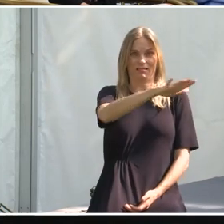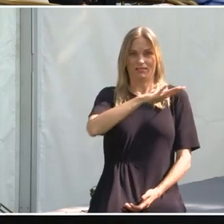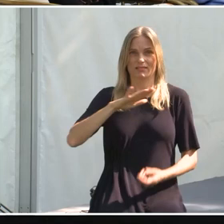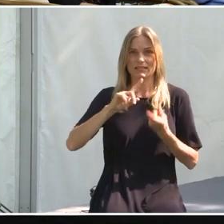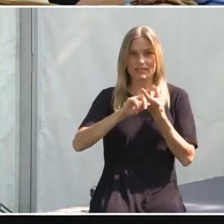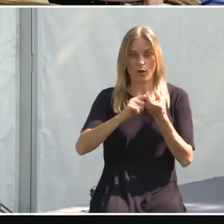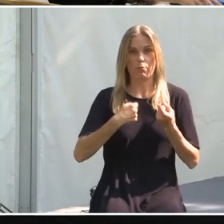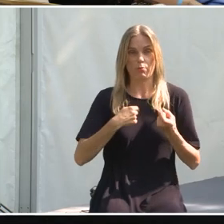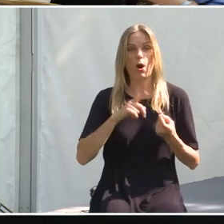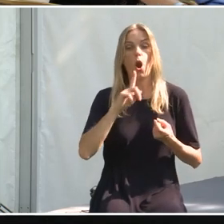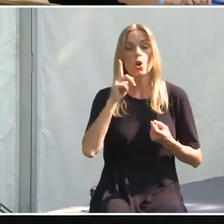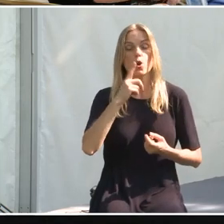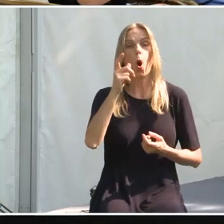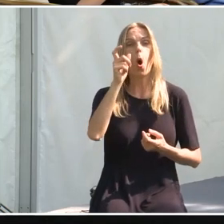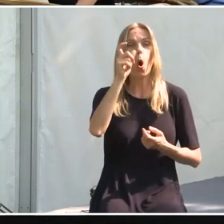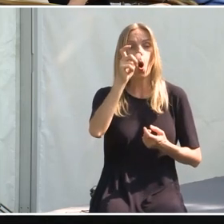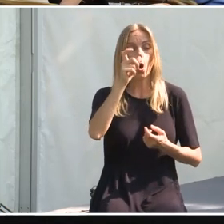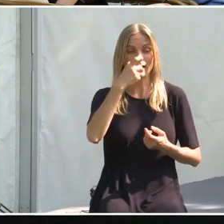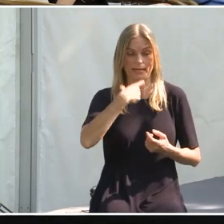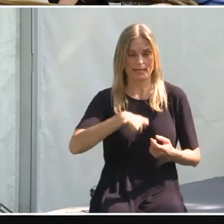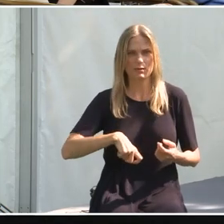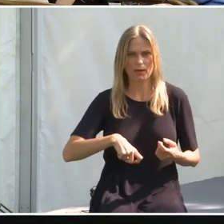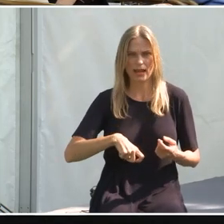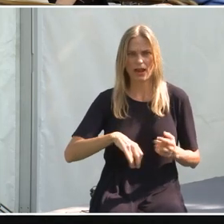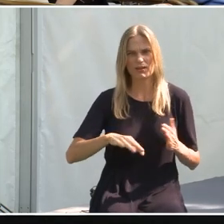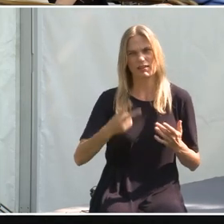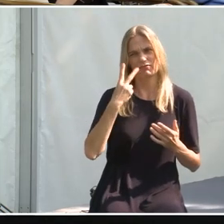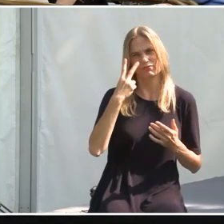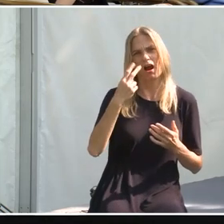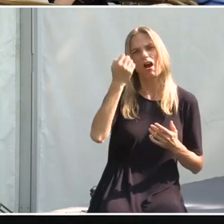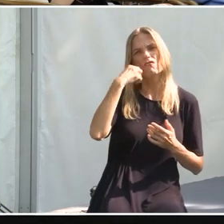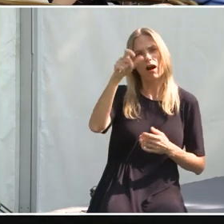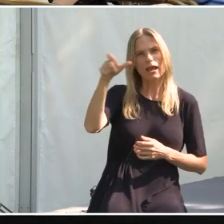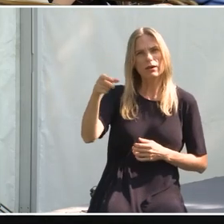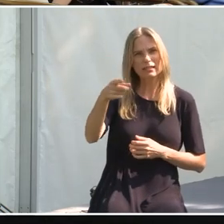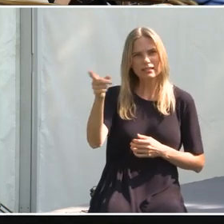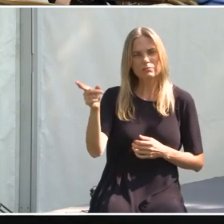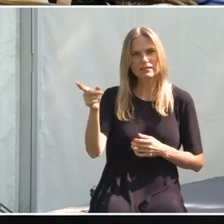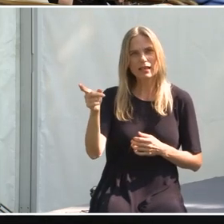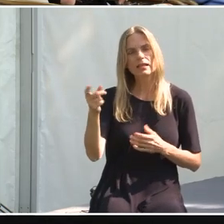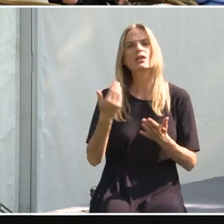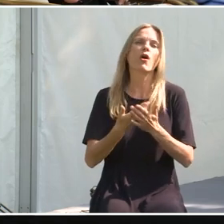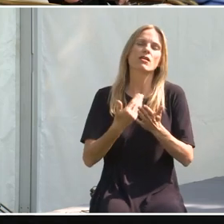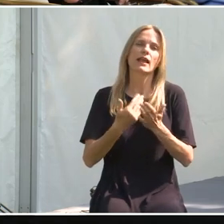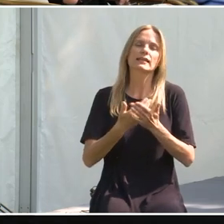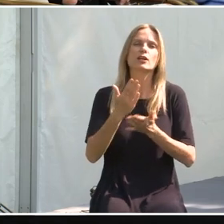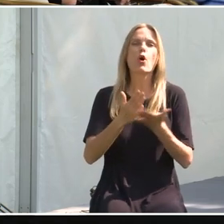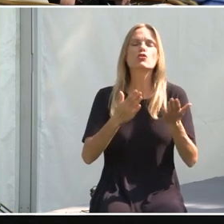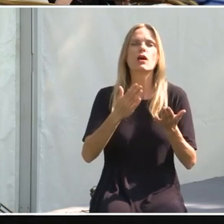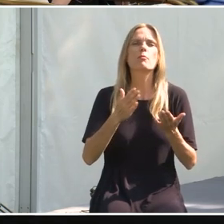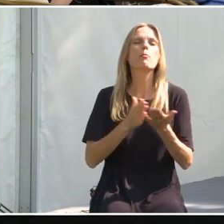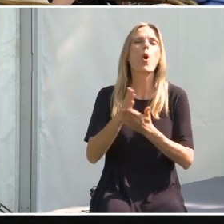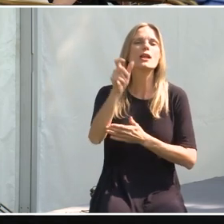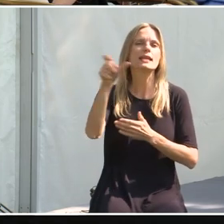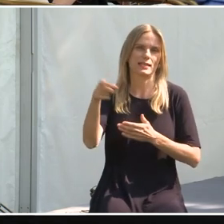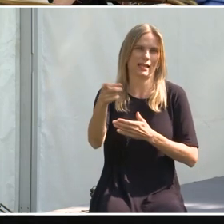young person hear a lot from the older generations, especially some certain politicians as well,